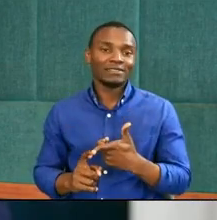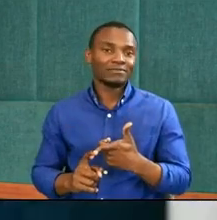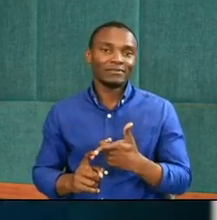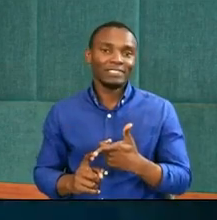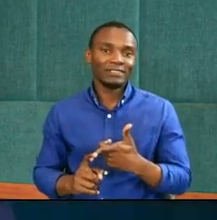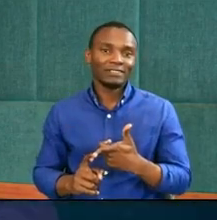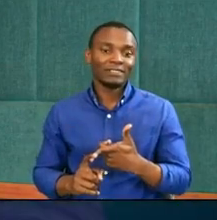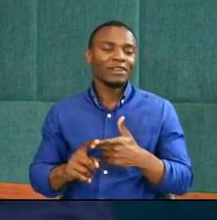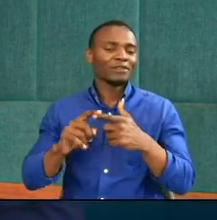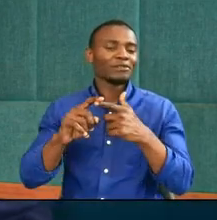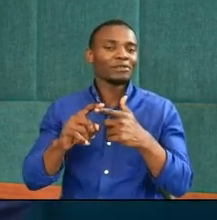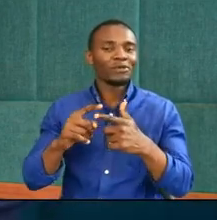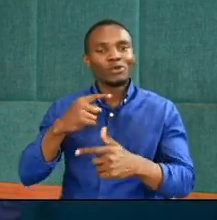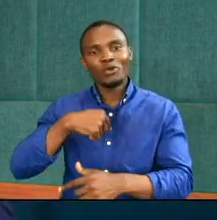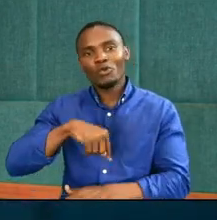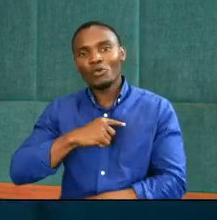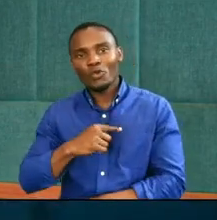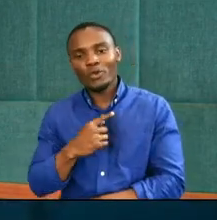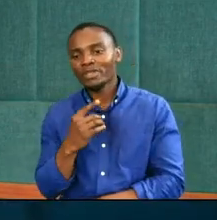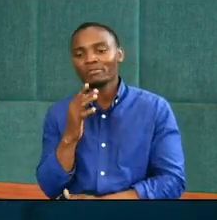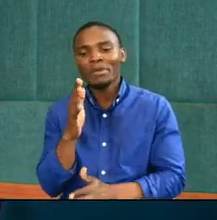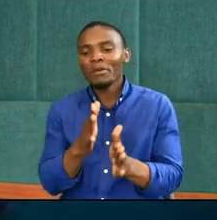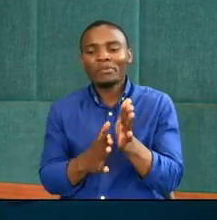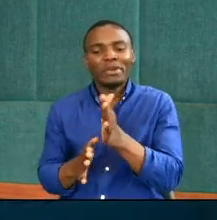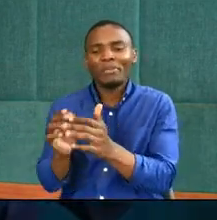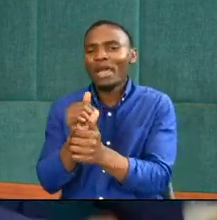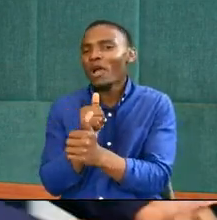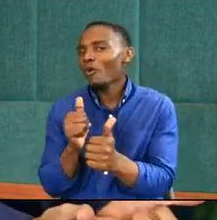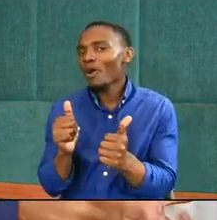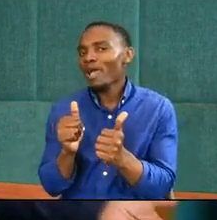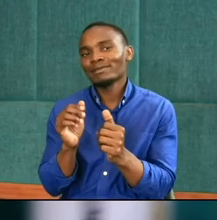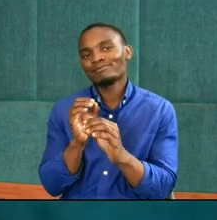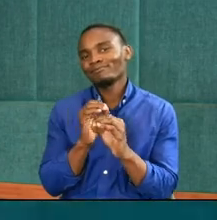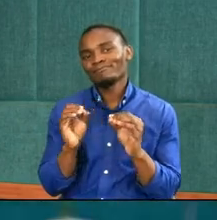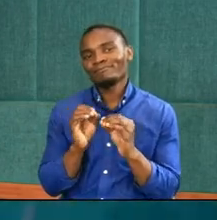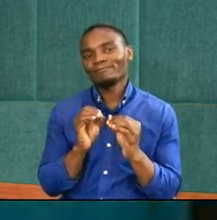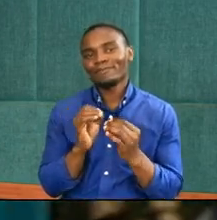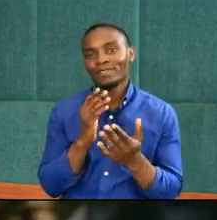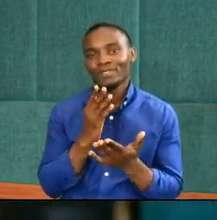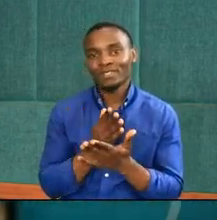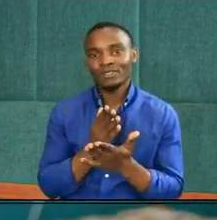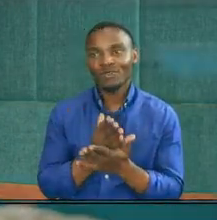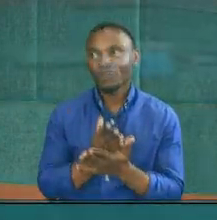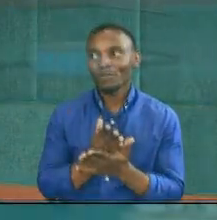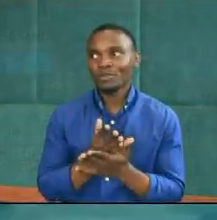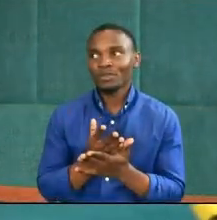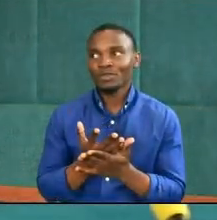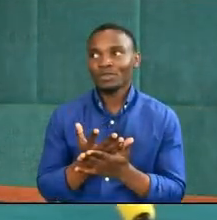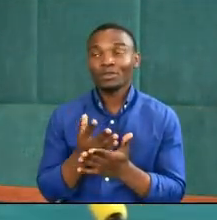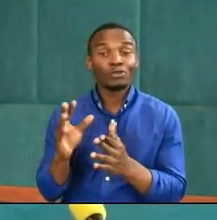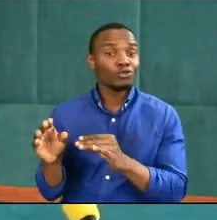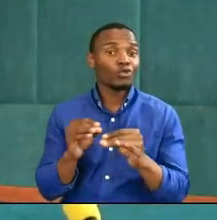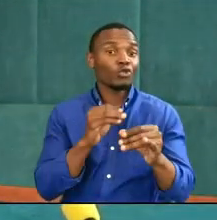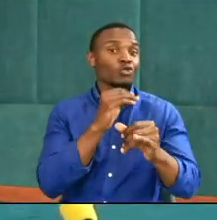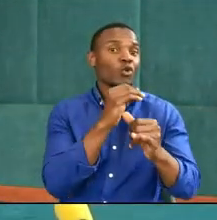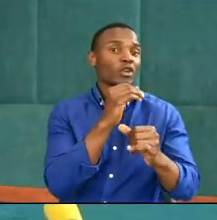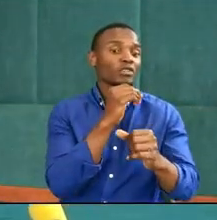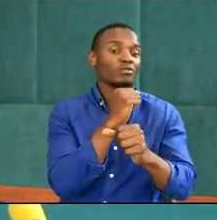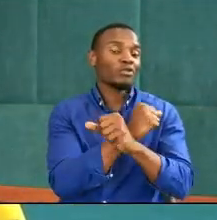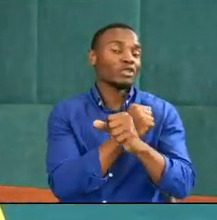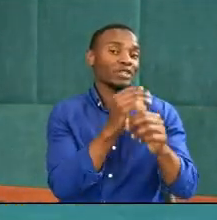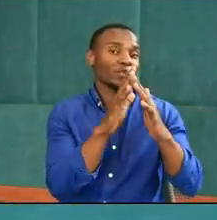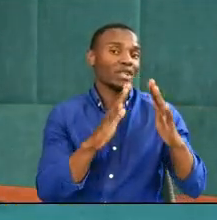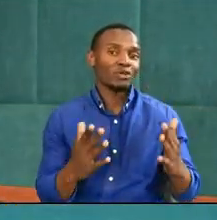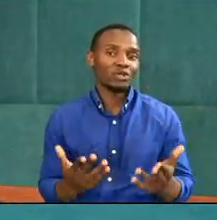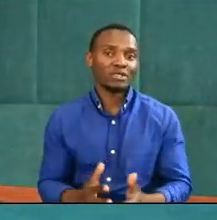is likely that we are not going to put out that extra effort to go watch the house.